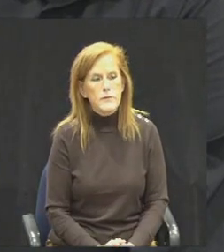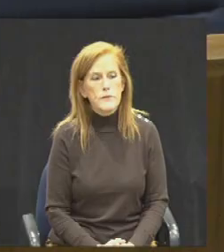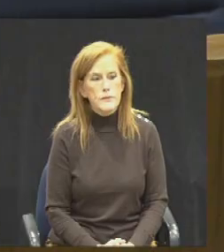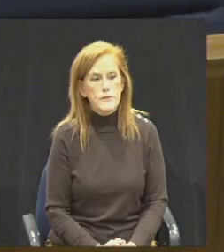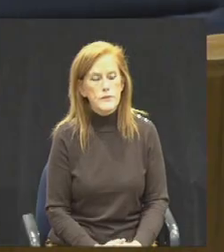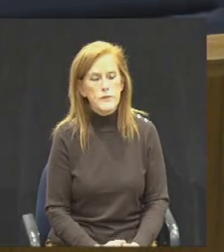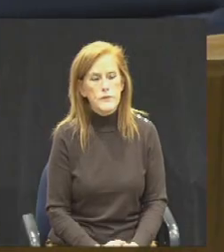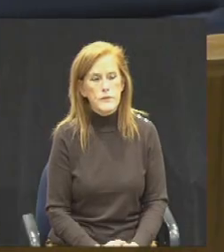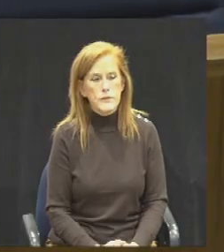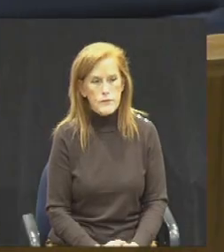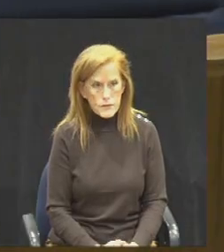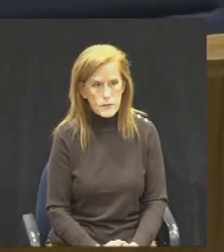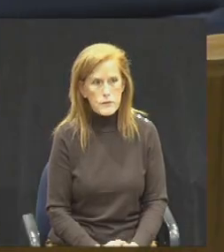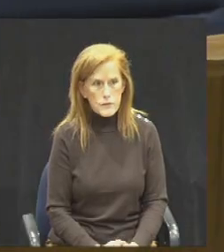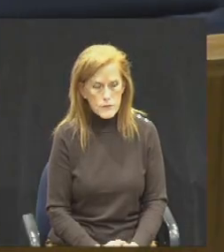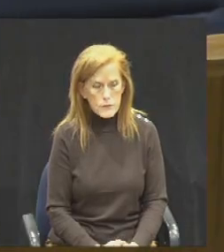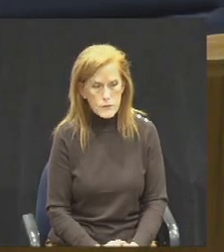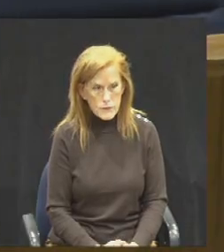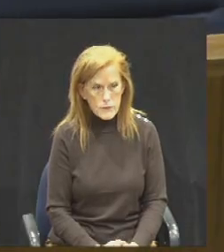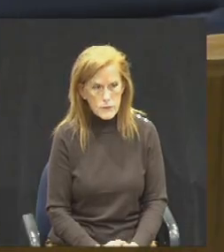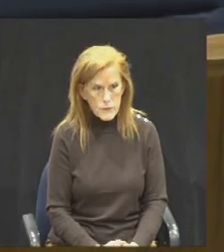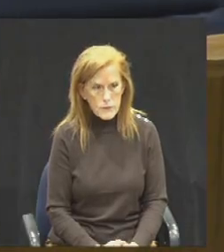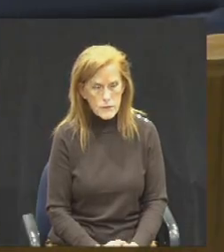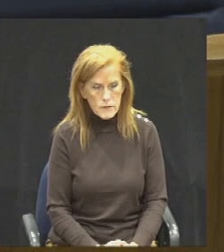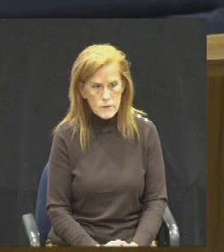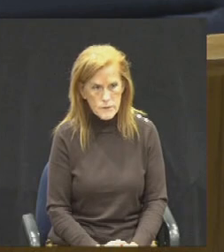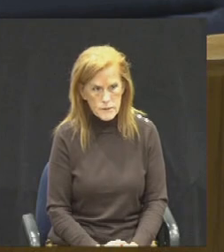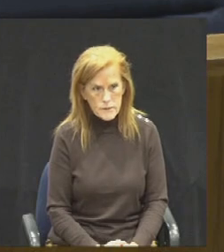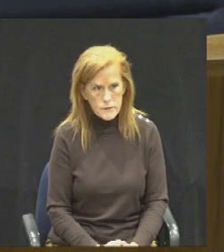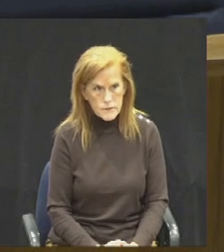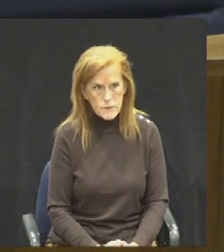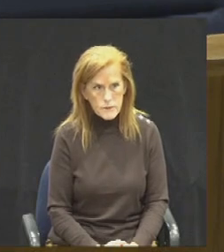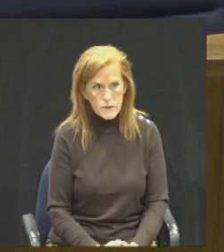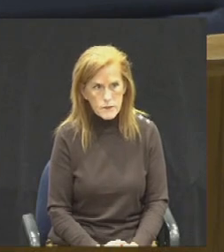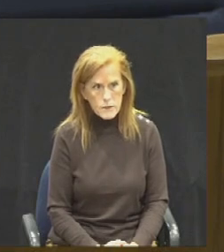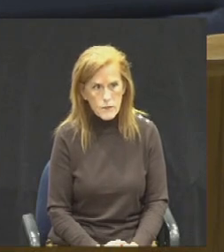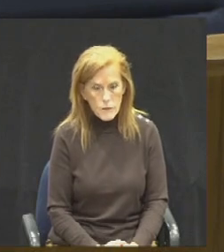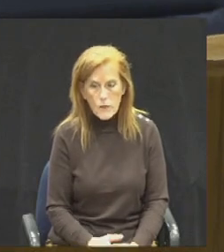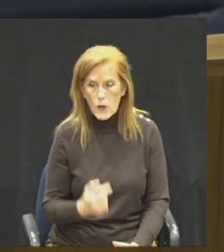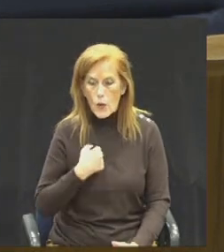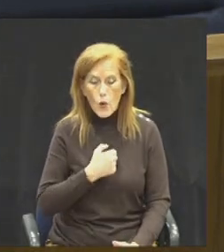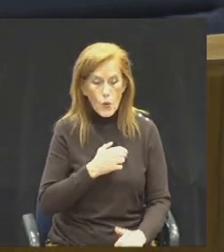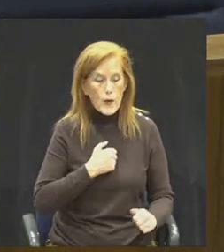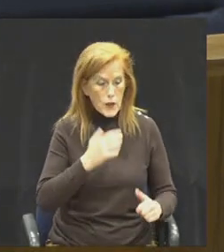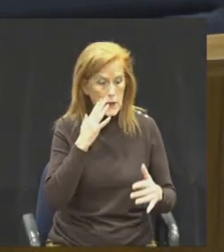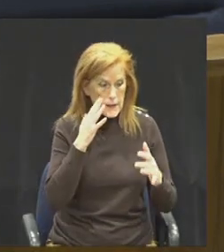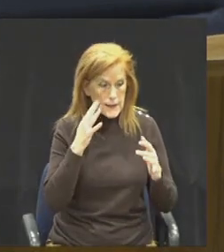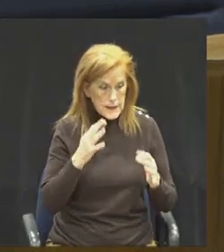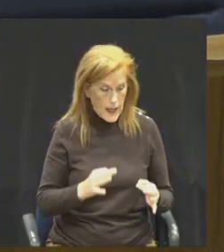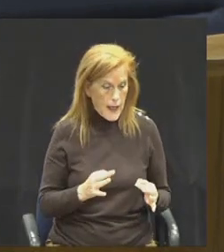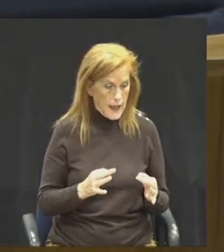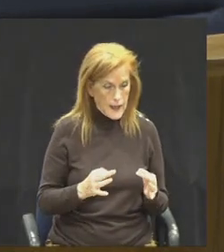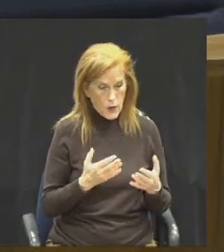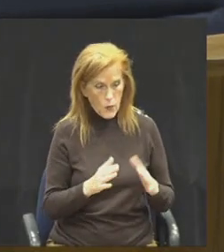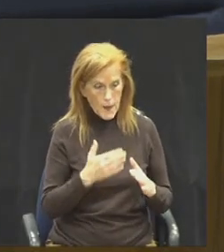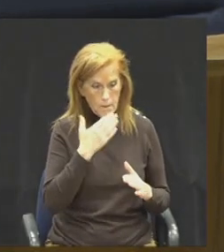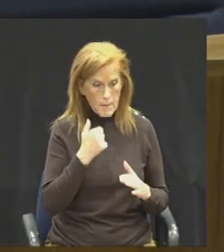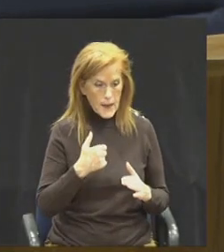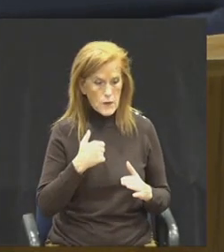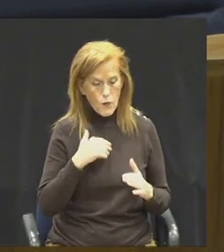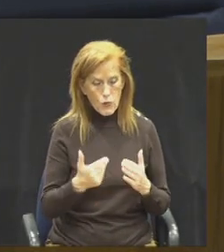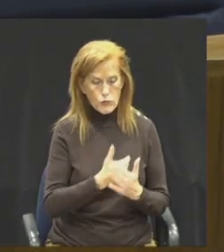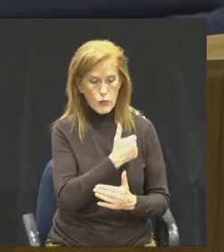Yeah, so, because that, yes, I think, you know, we can decide on our behalf, so we can get that information out to the new members.